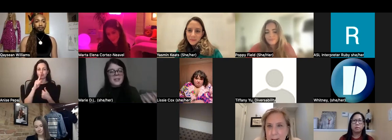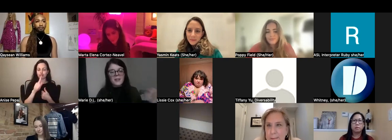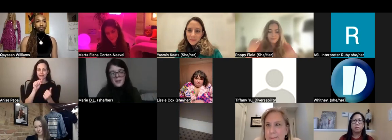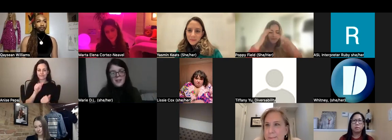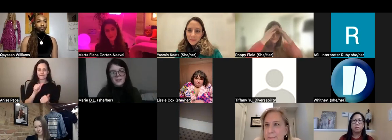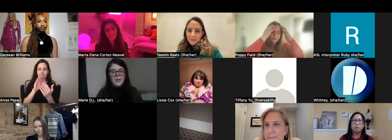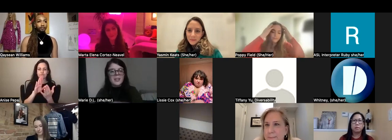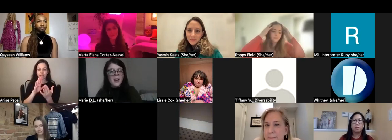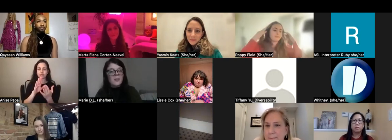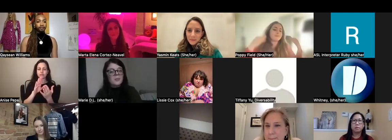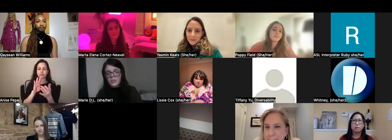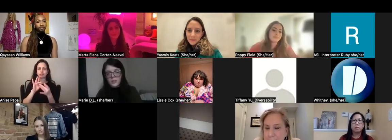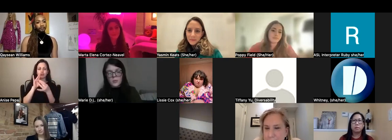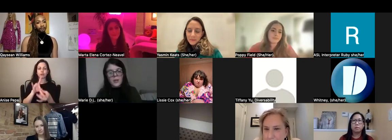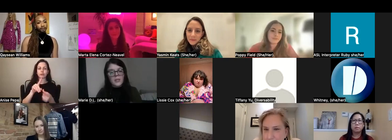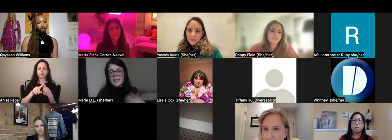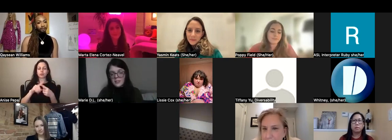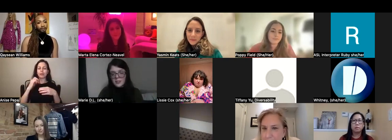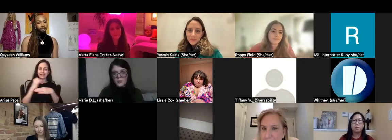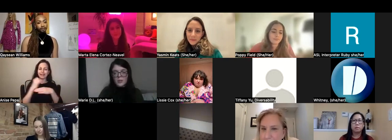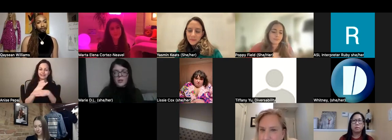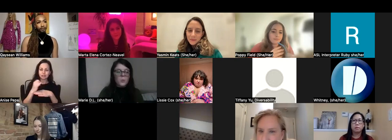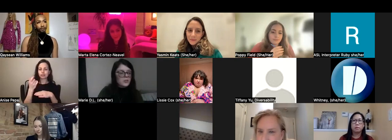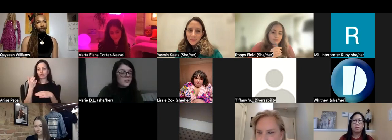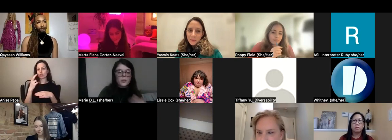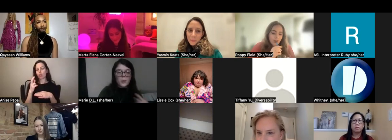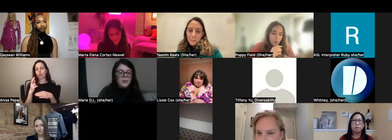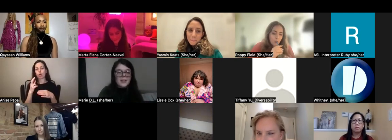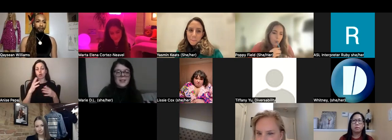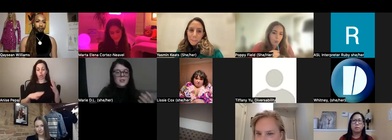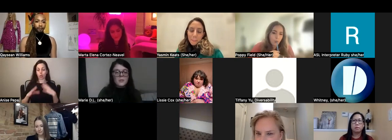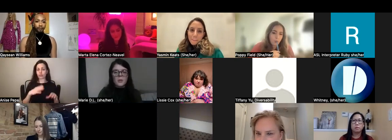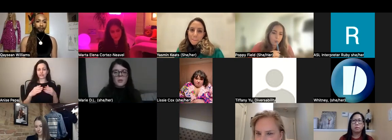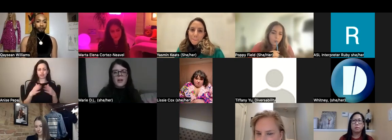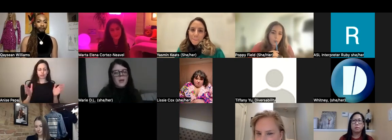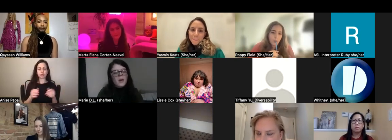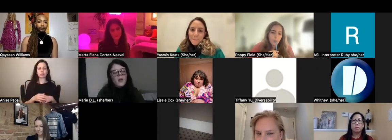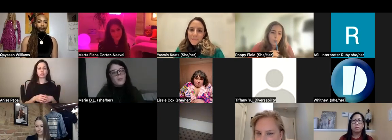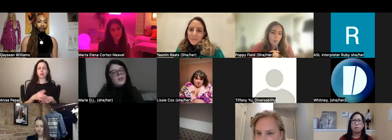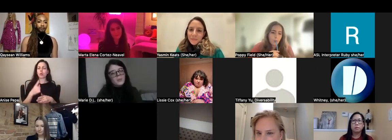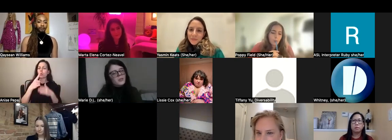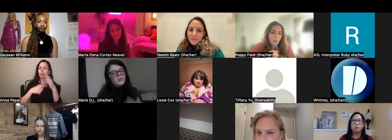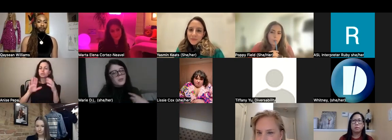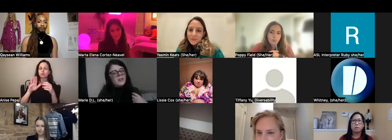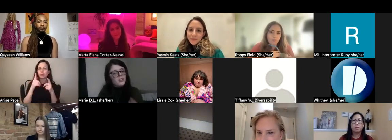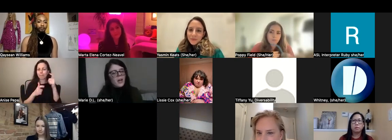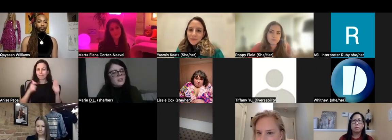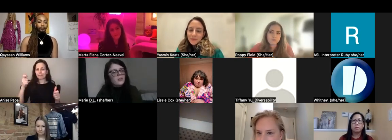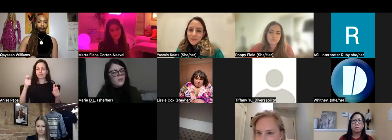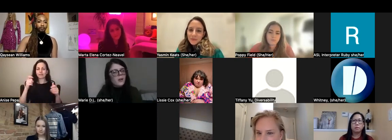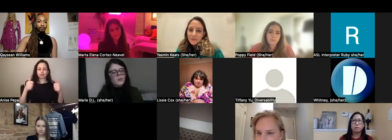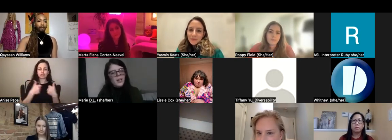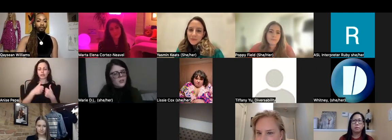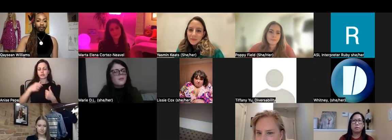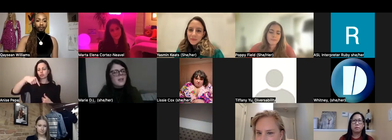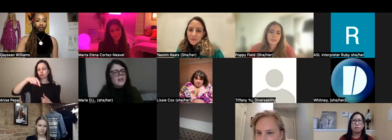it comes to the industry or just clothing in general. What's been your biggest challenge so far, Quayshawn,